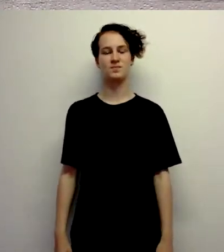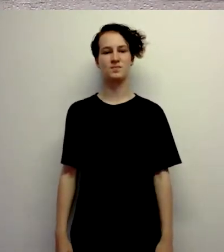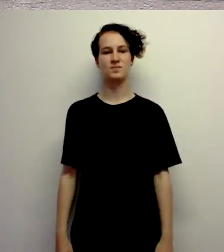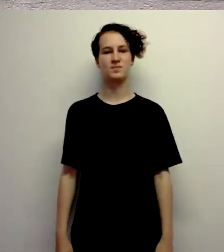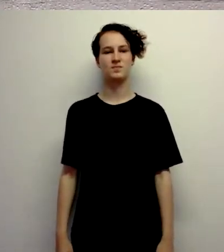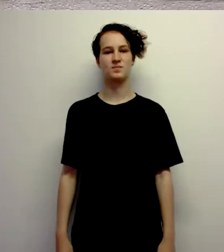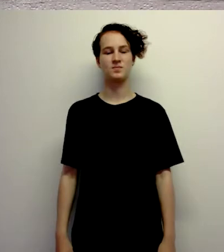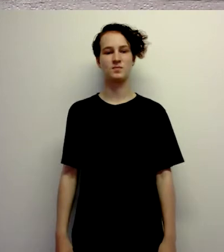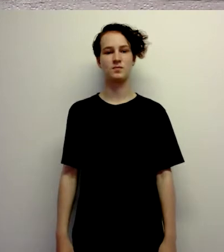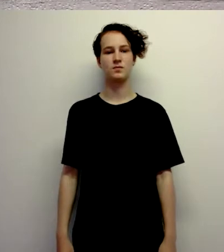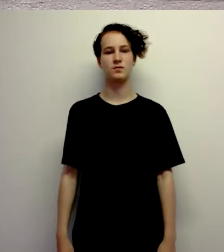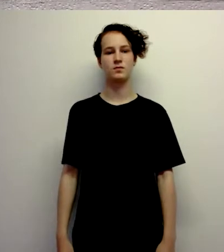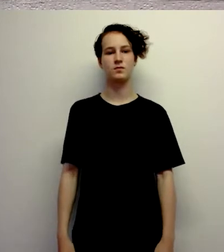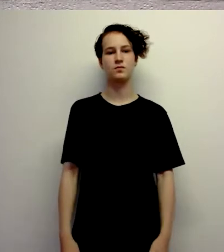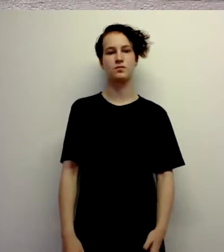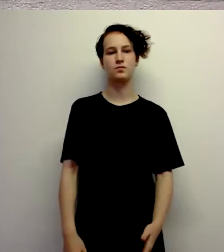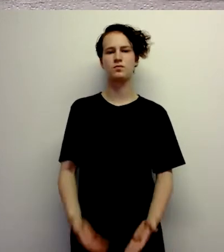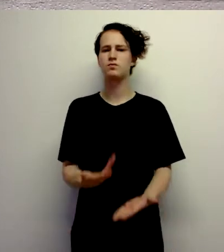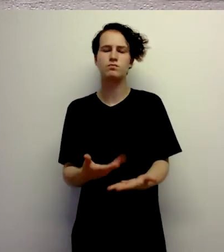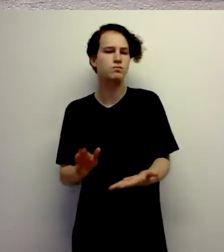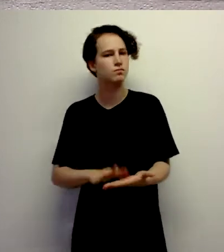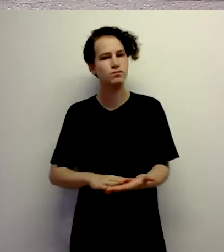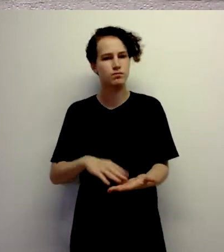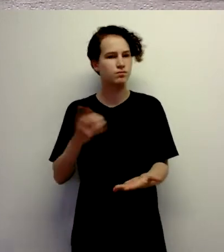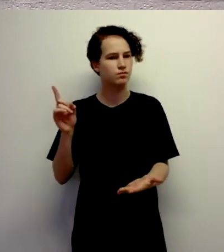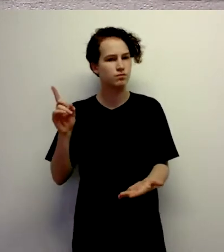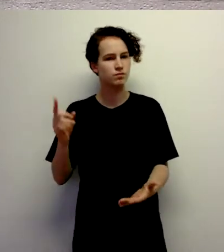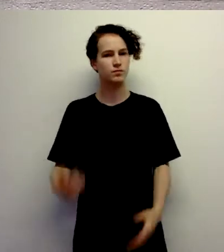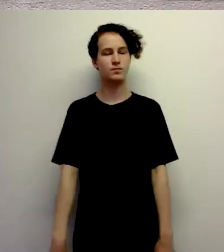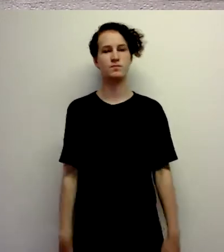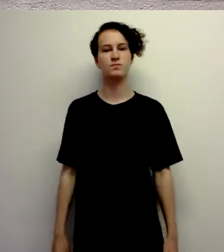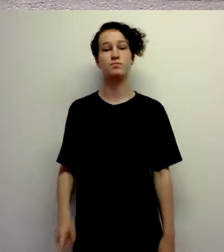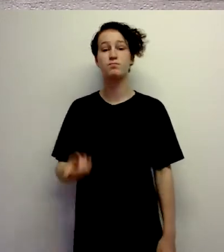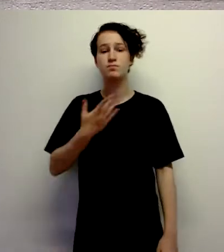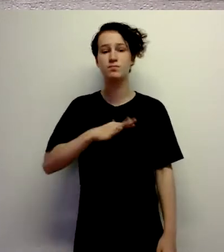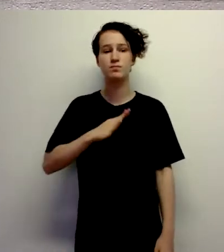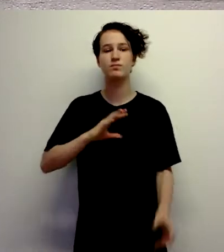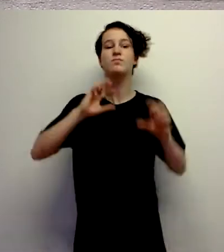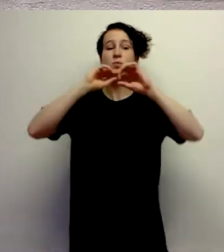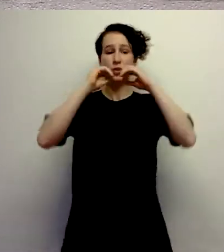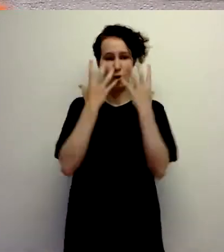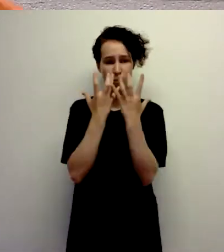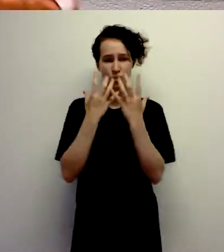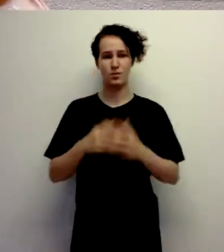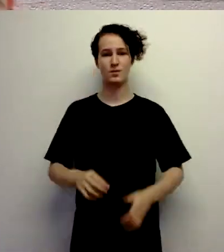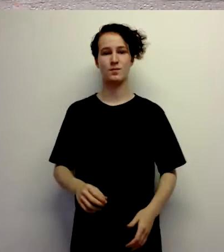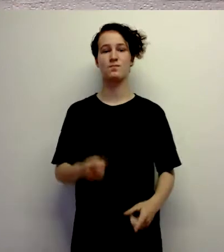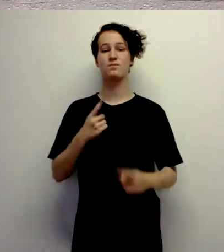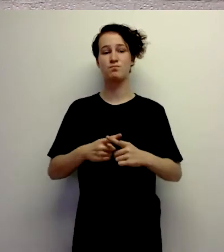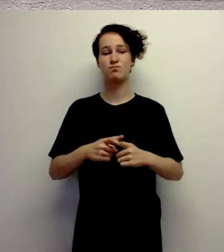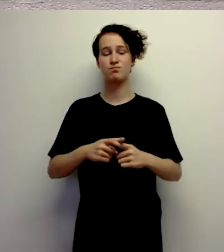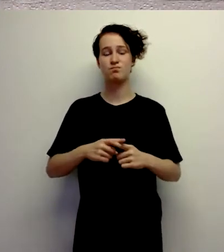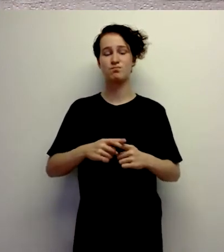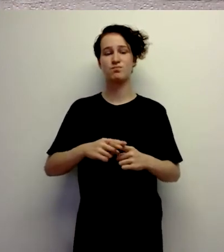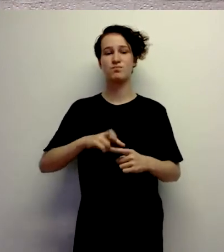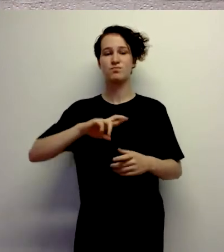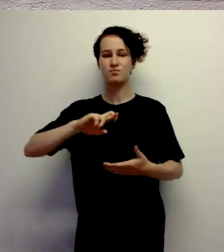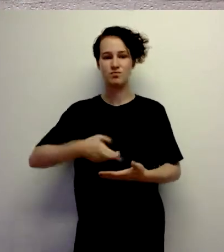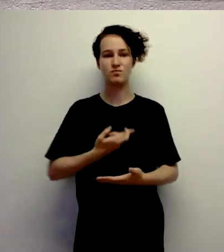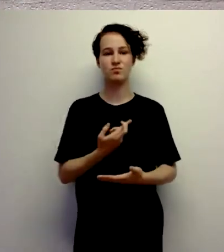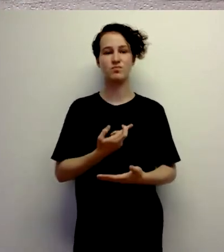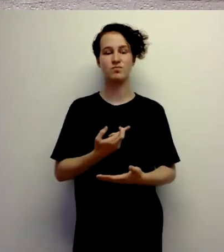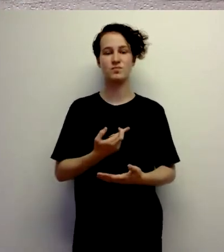lemon. So, how do we make it? You need to have some balloons, some rice,